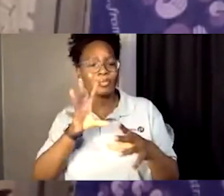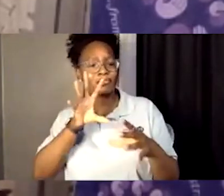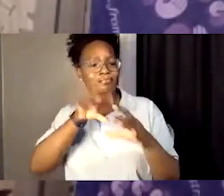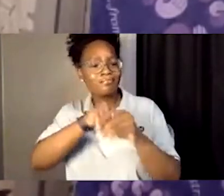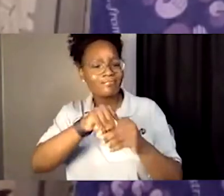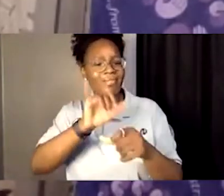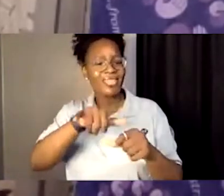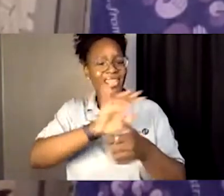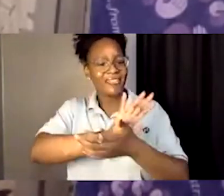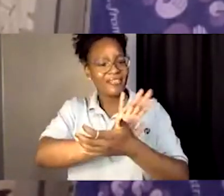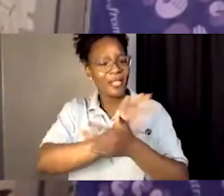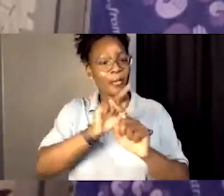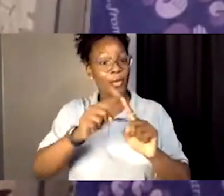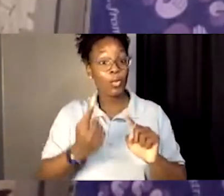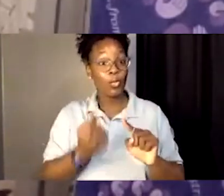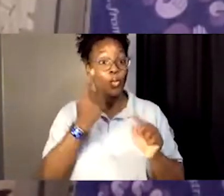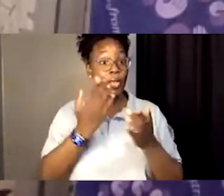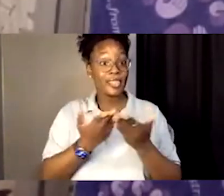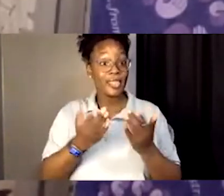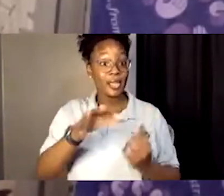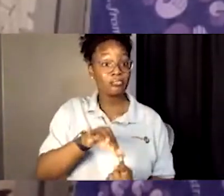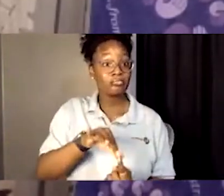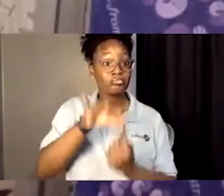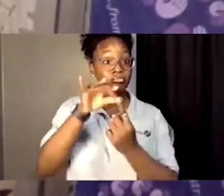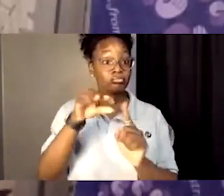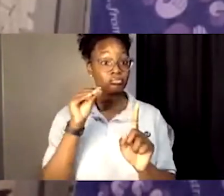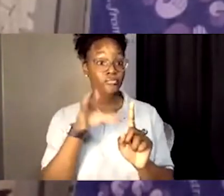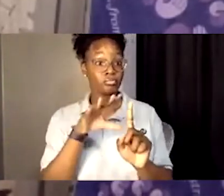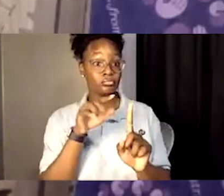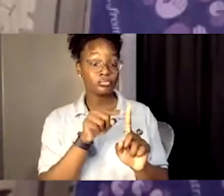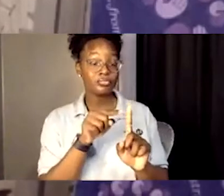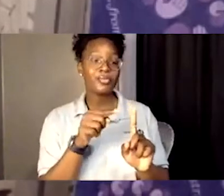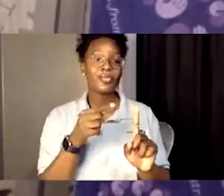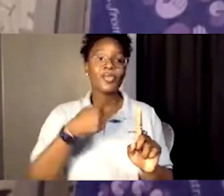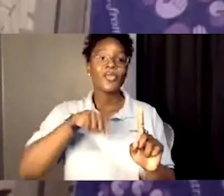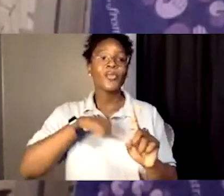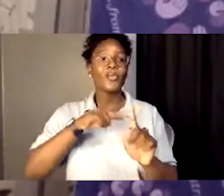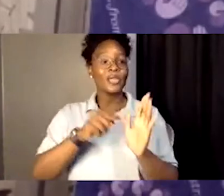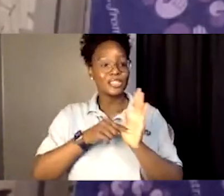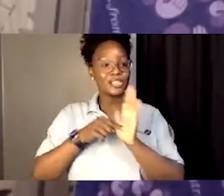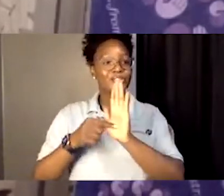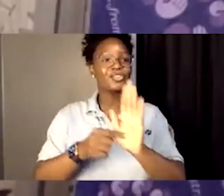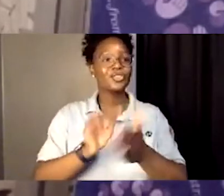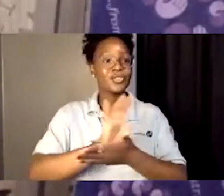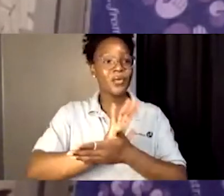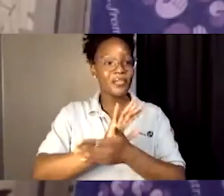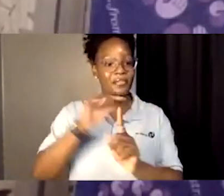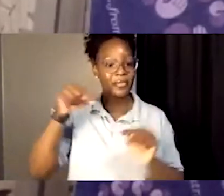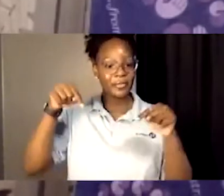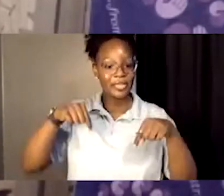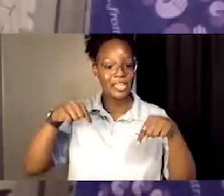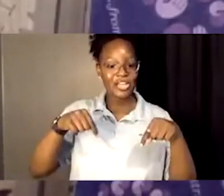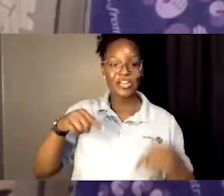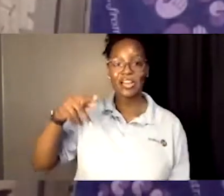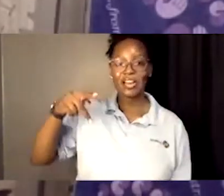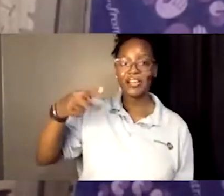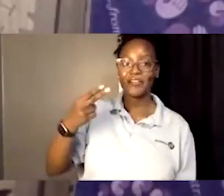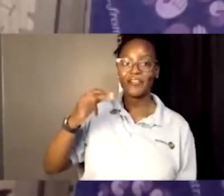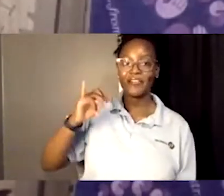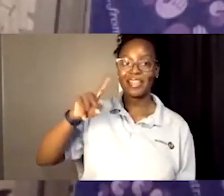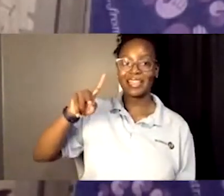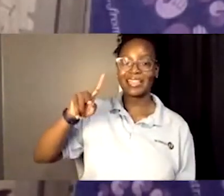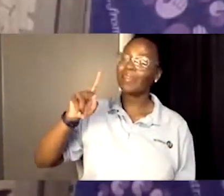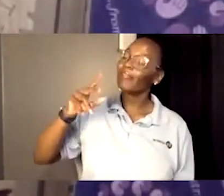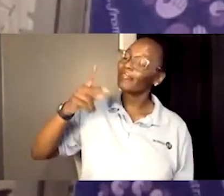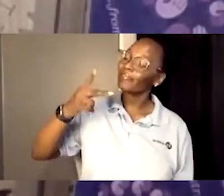when we screened the film at one of the universities here in Philadelphia area, one of the young man